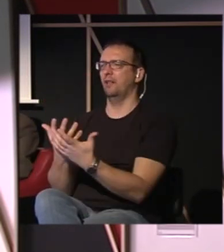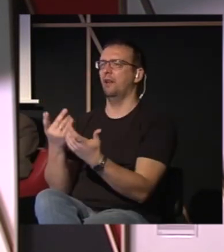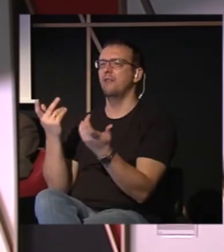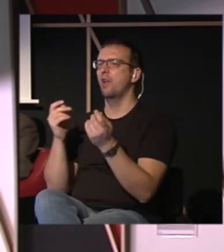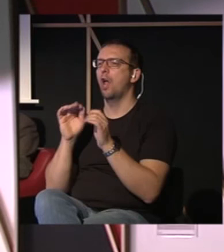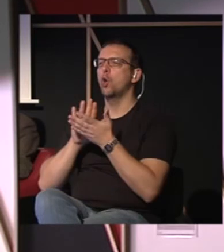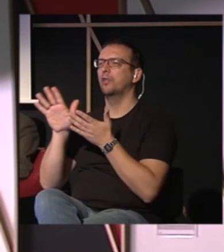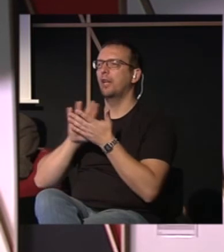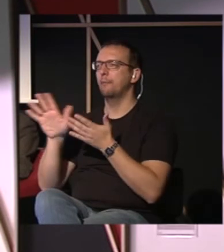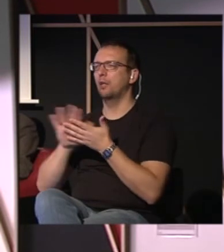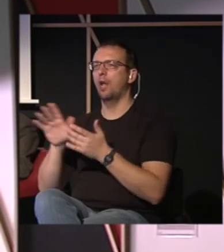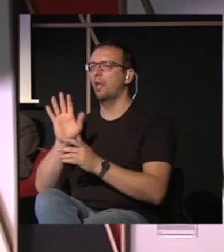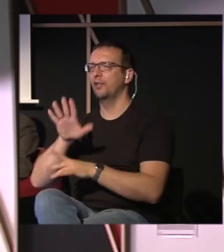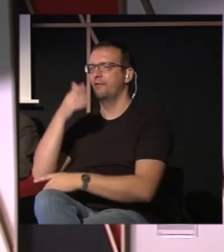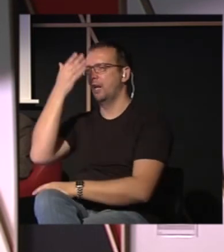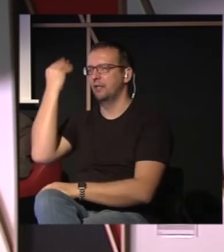Anywhere?